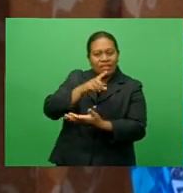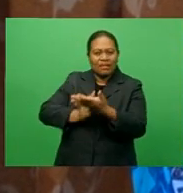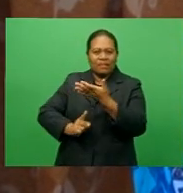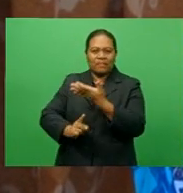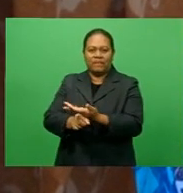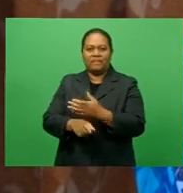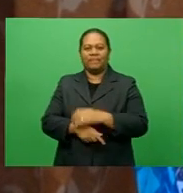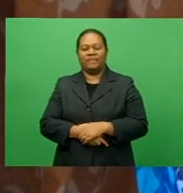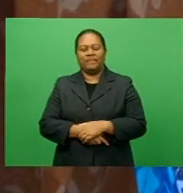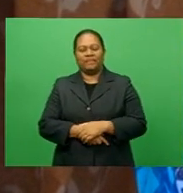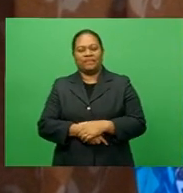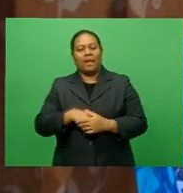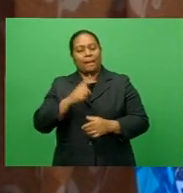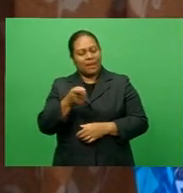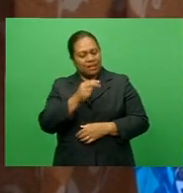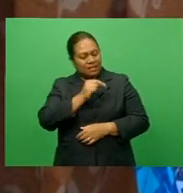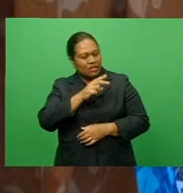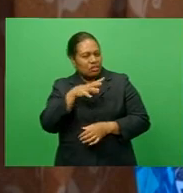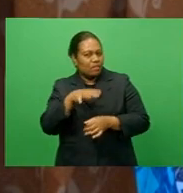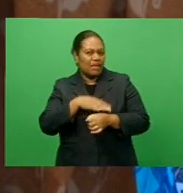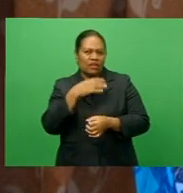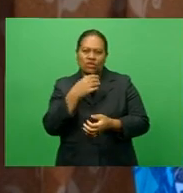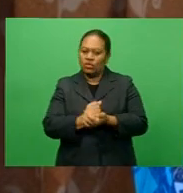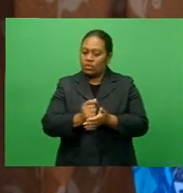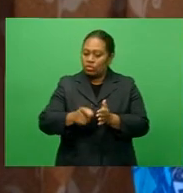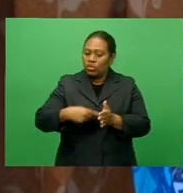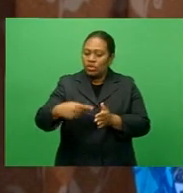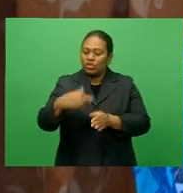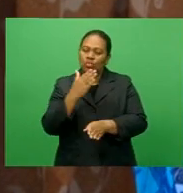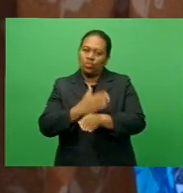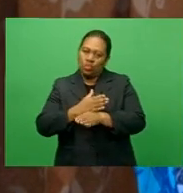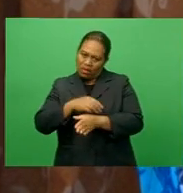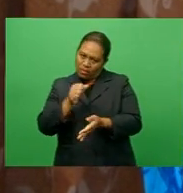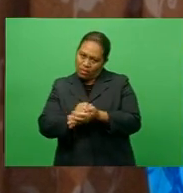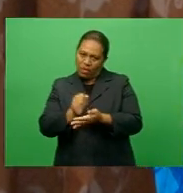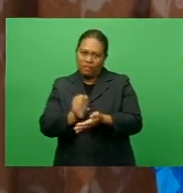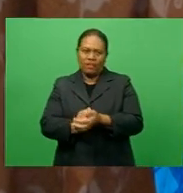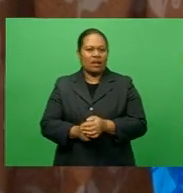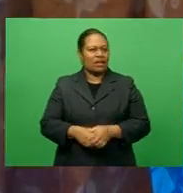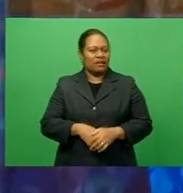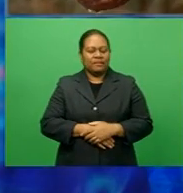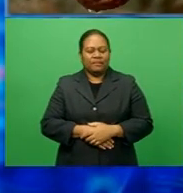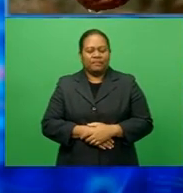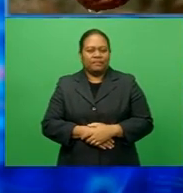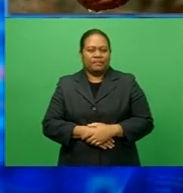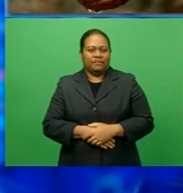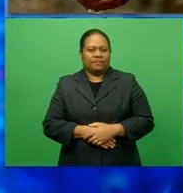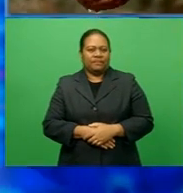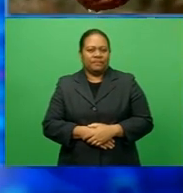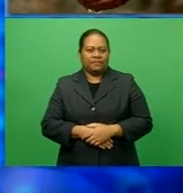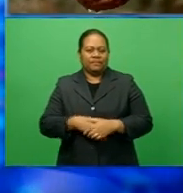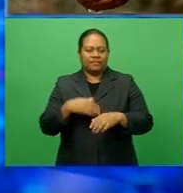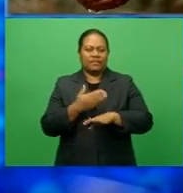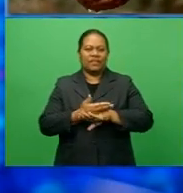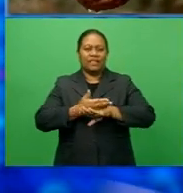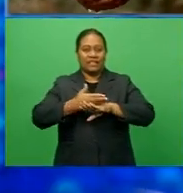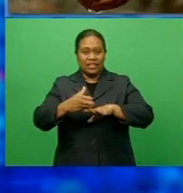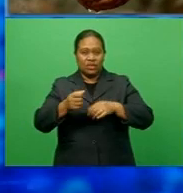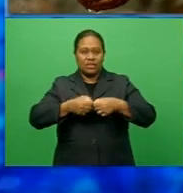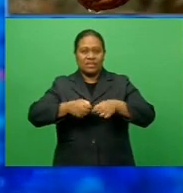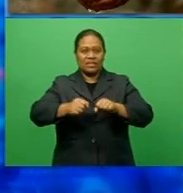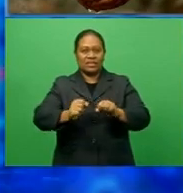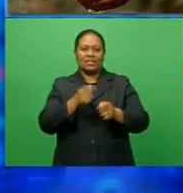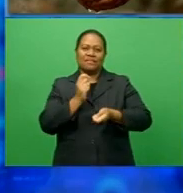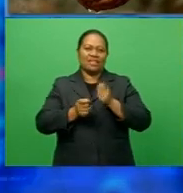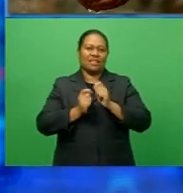disasters. But we need to be sure that they continue to function properly even when they are not under stress. The new system was tested